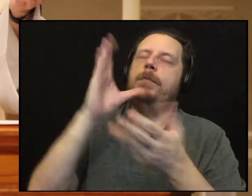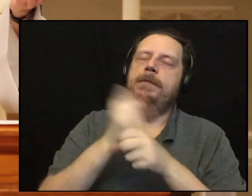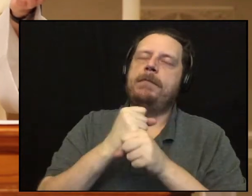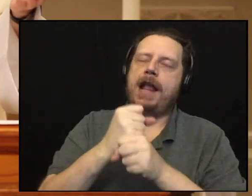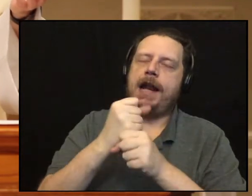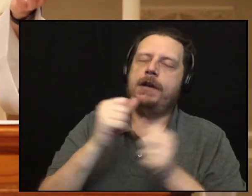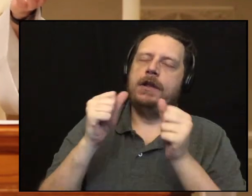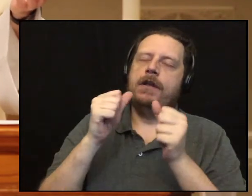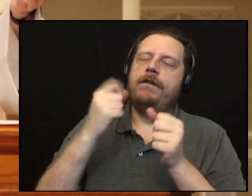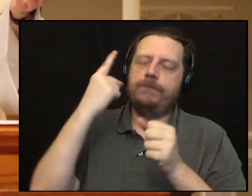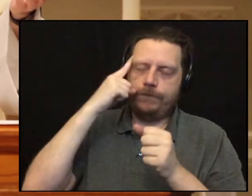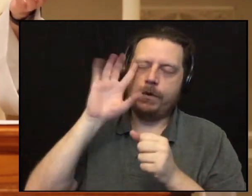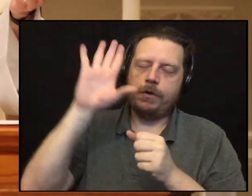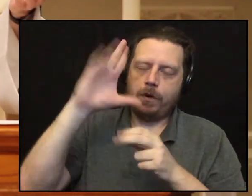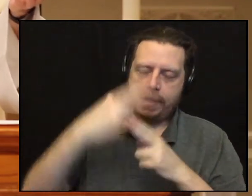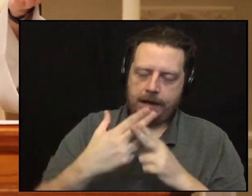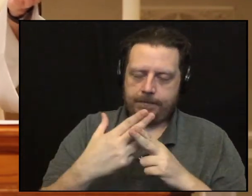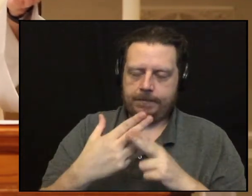your name.